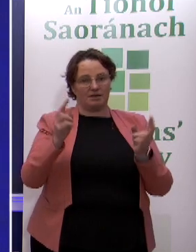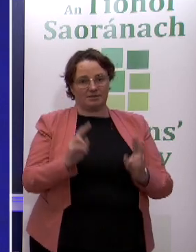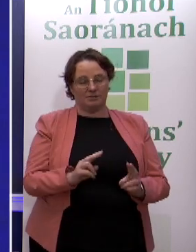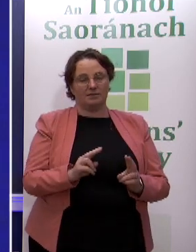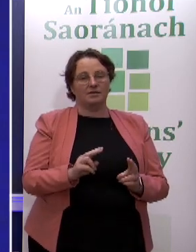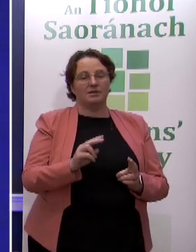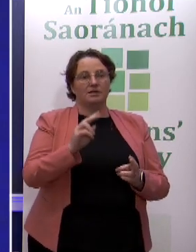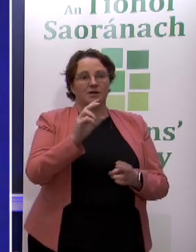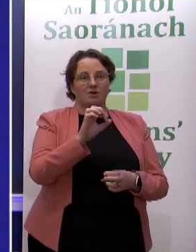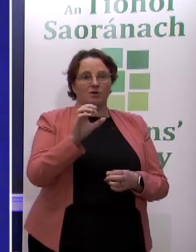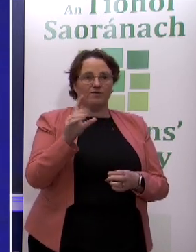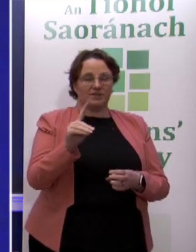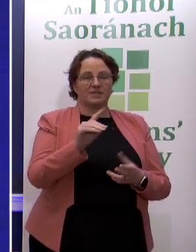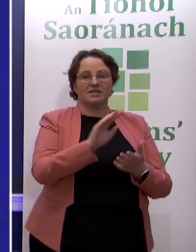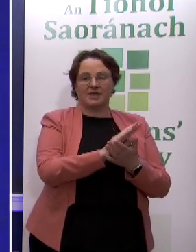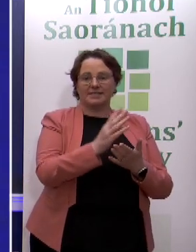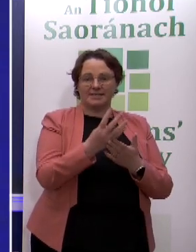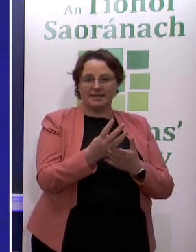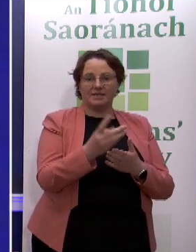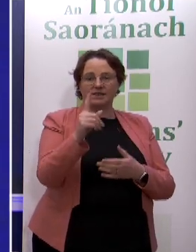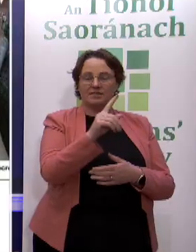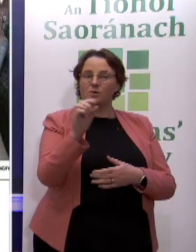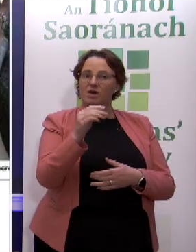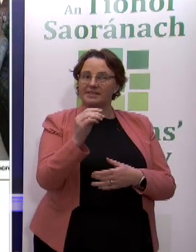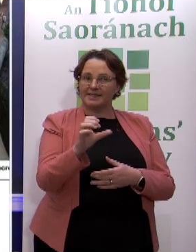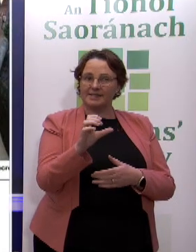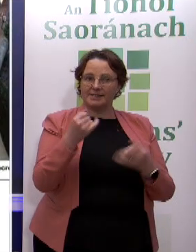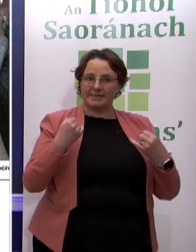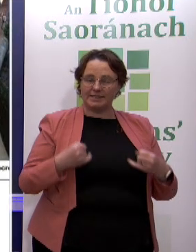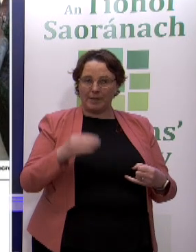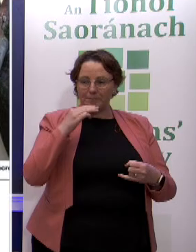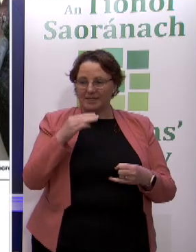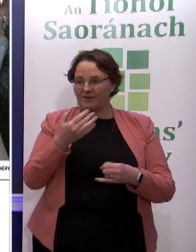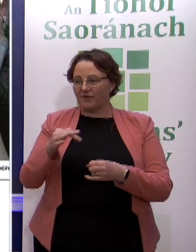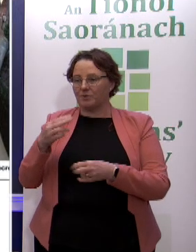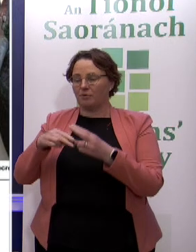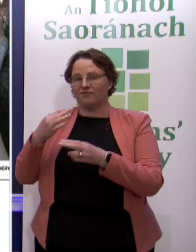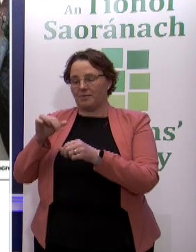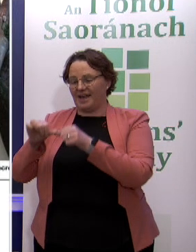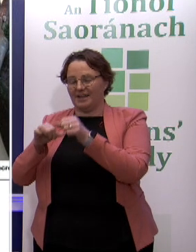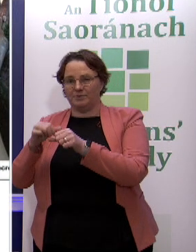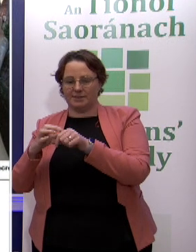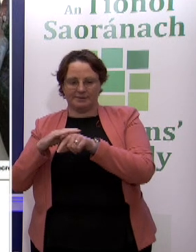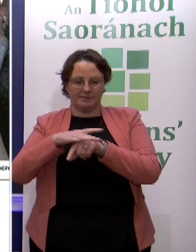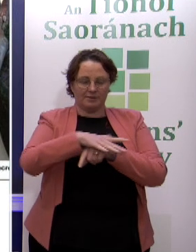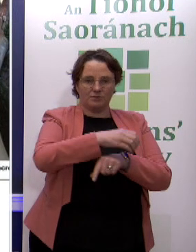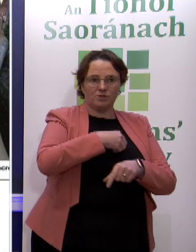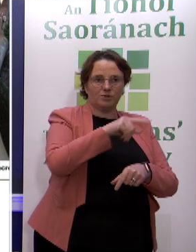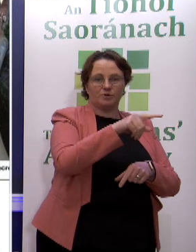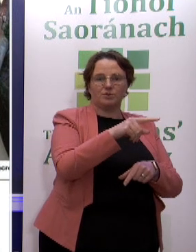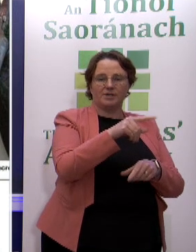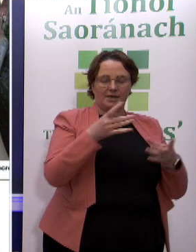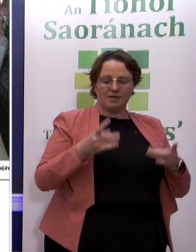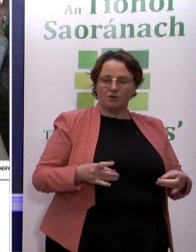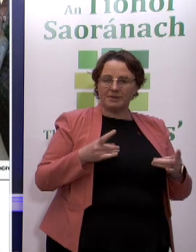COVID-19, so it's a zoonotic disease, which means it's been transferred into people from animals. And as we cut down more